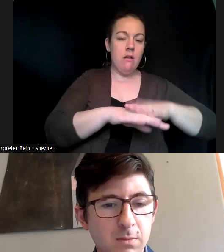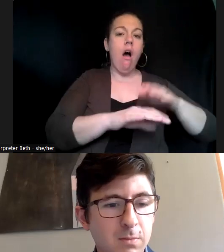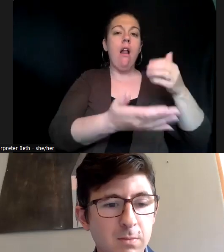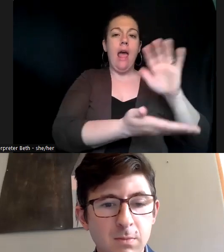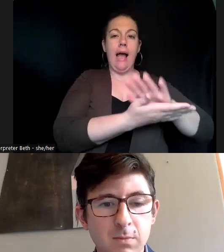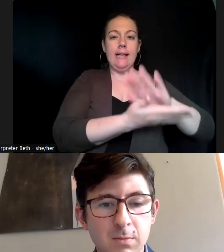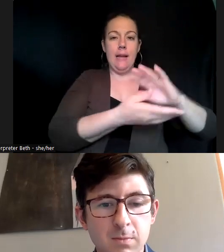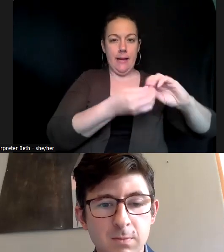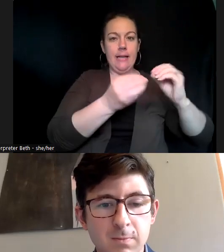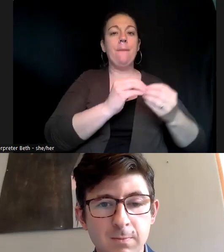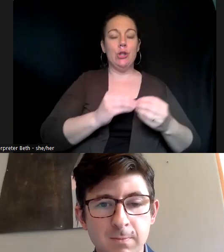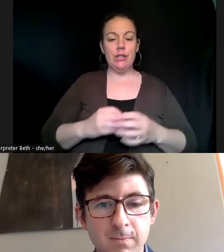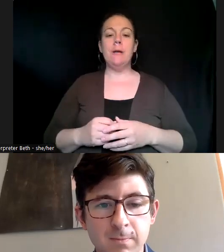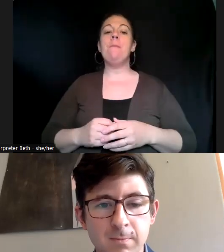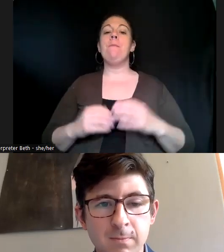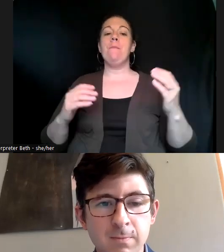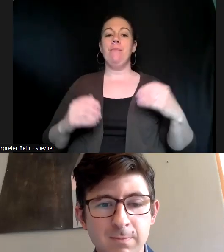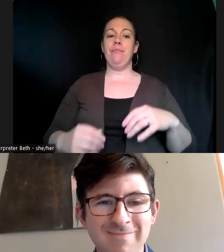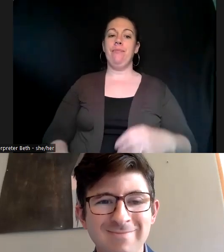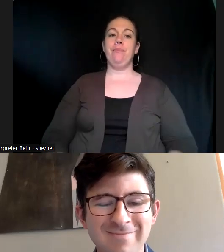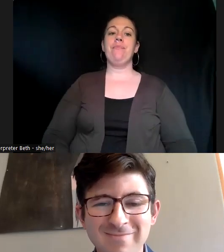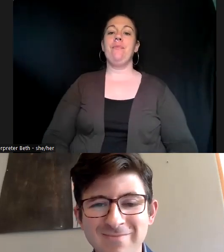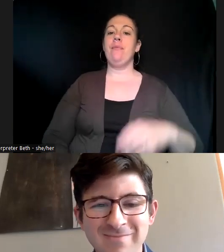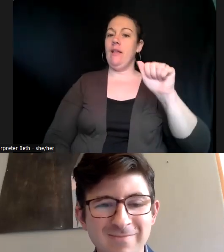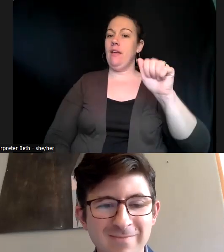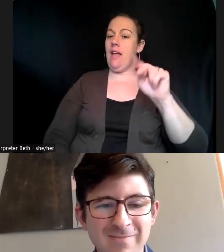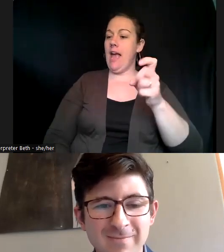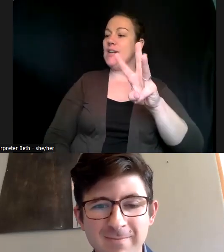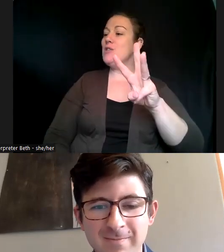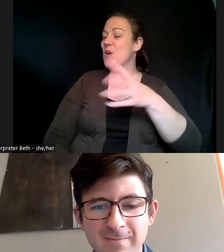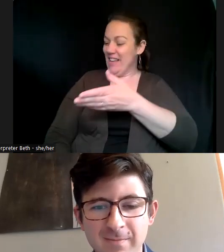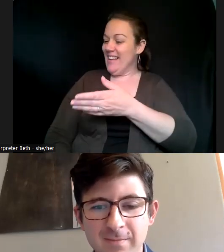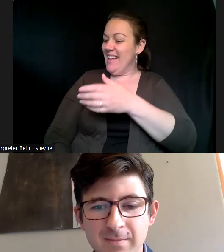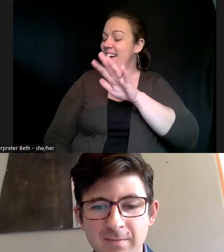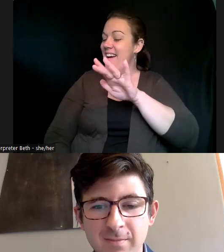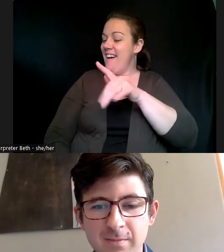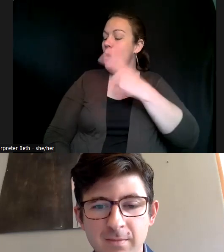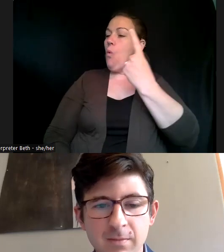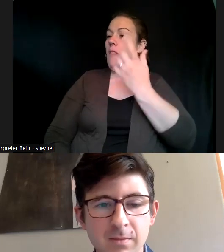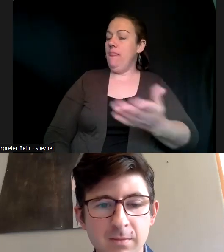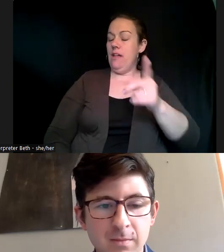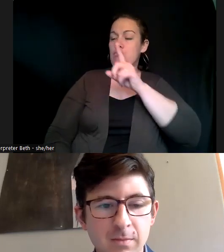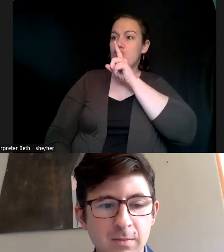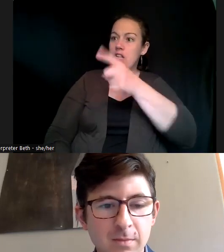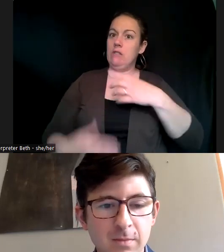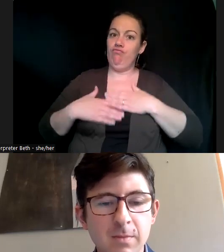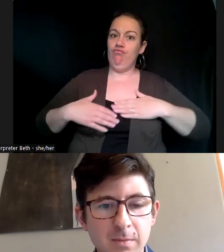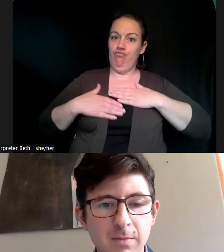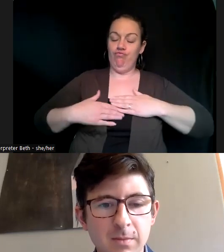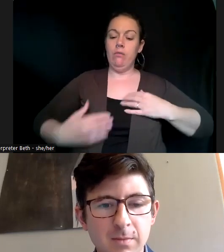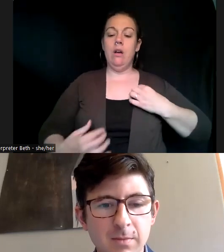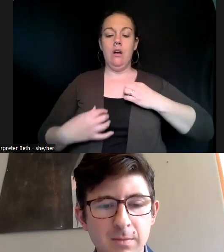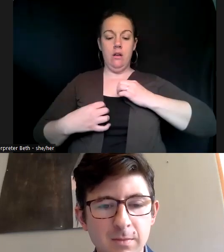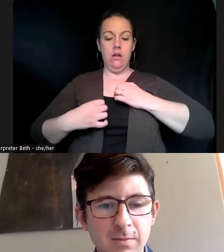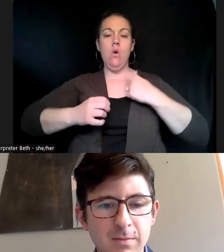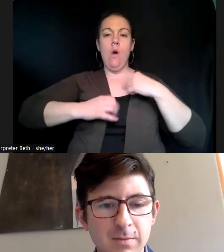Thank you. Andrew, I'm sorry. One of the things that really that I really appreciated. So when I